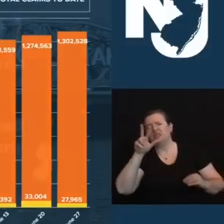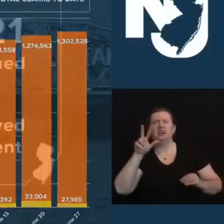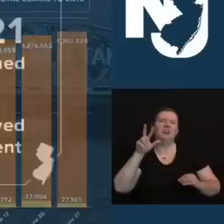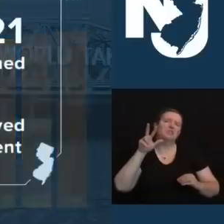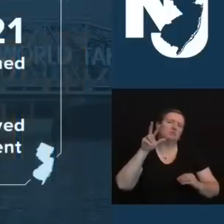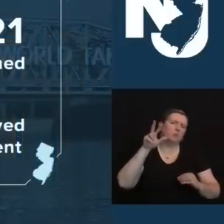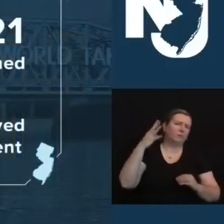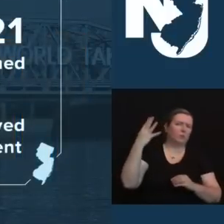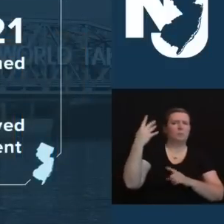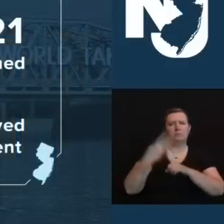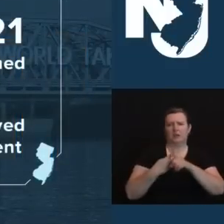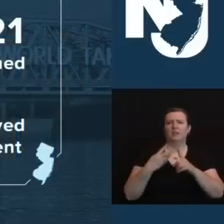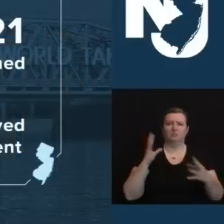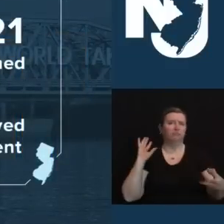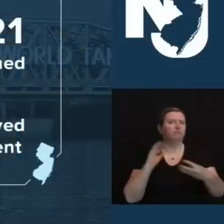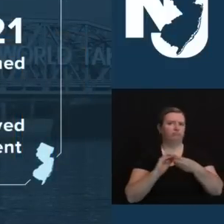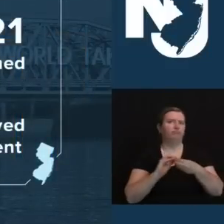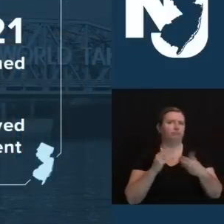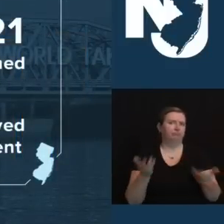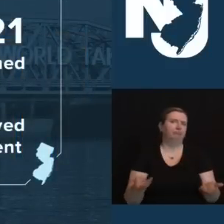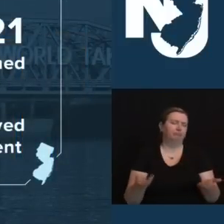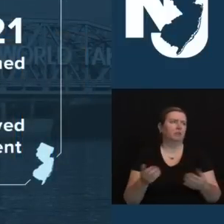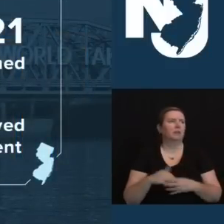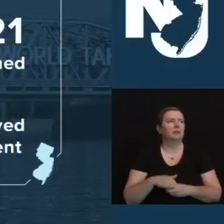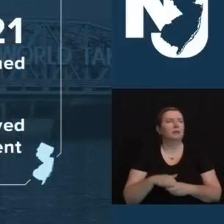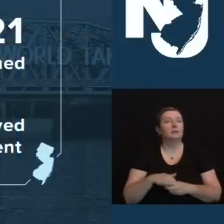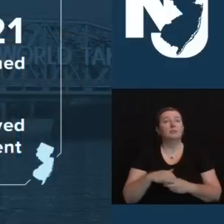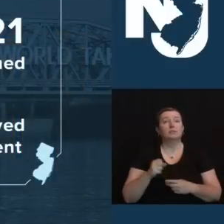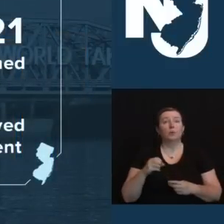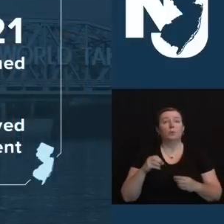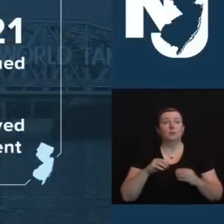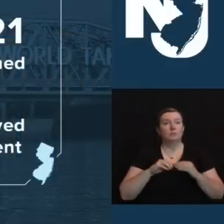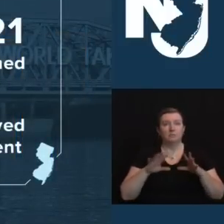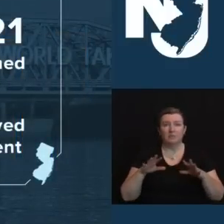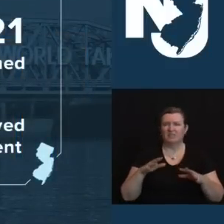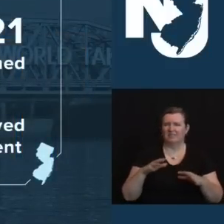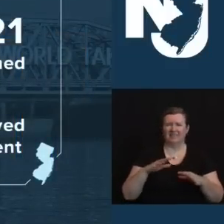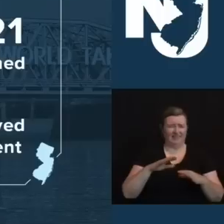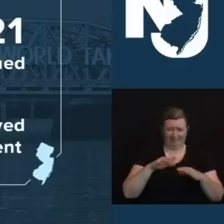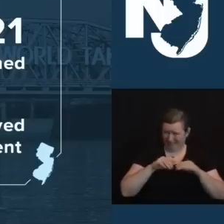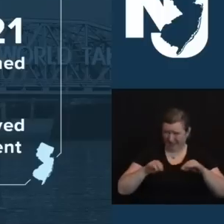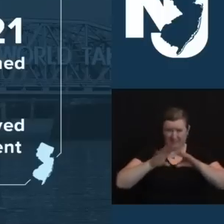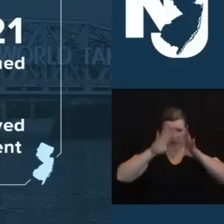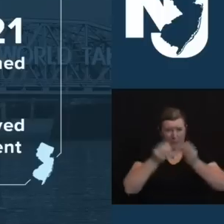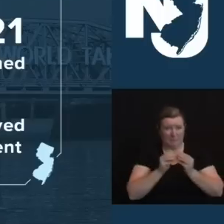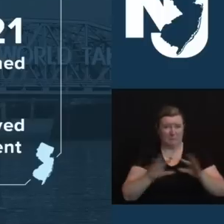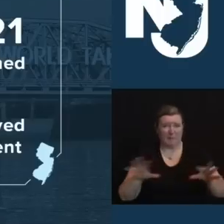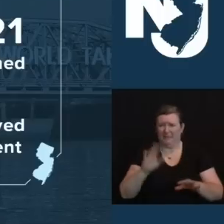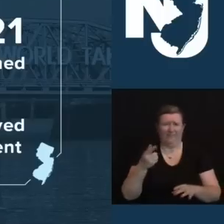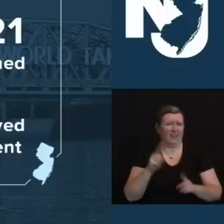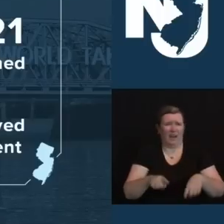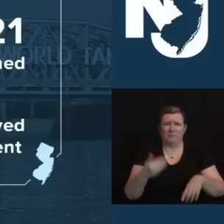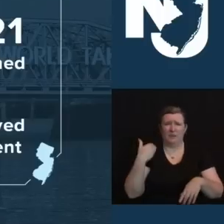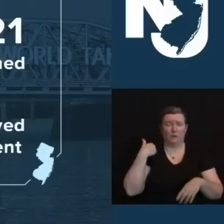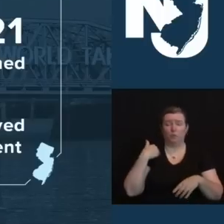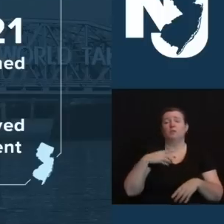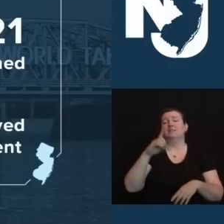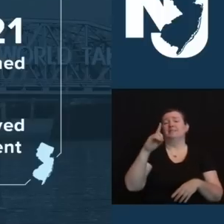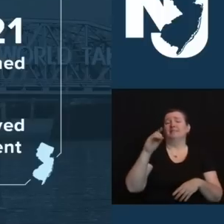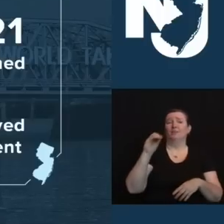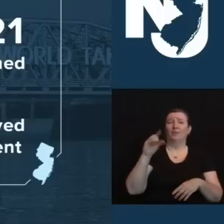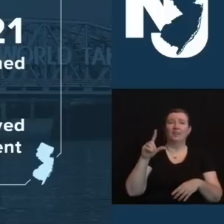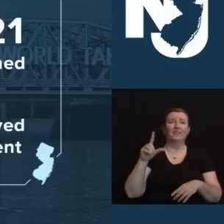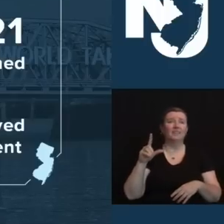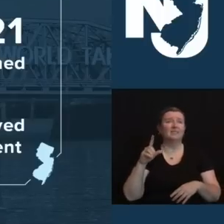unfathomable. This is, in a word, unprecedented. However, through the hard work of the department, 96%